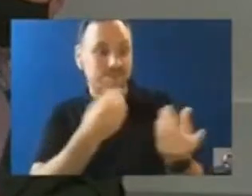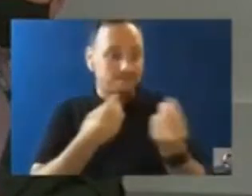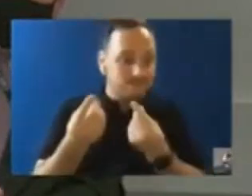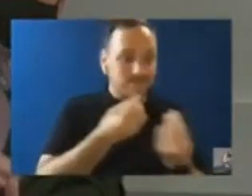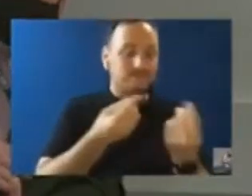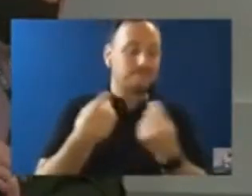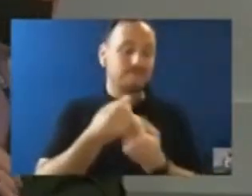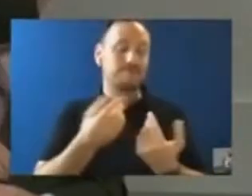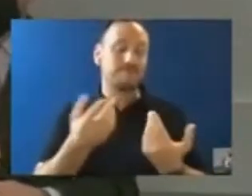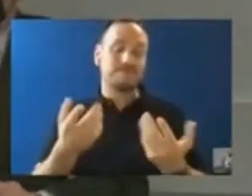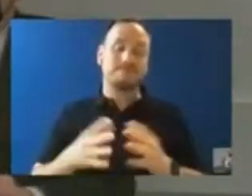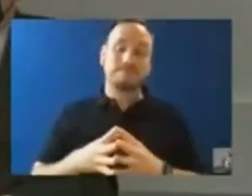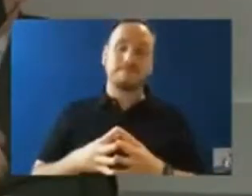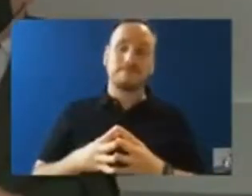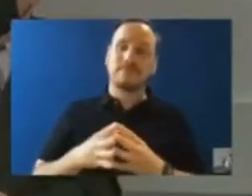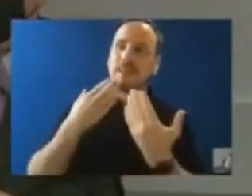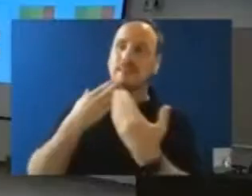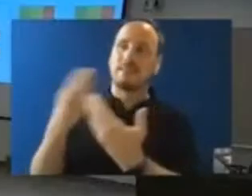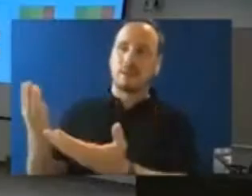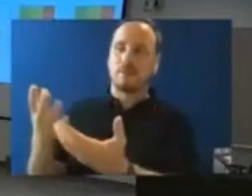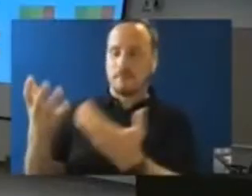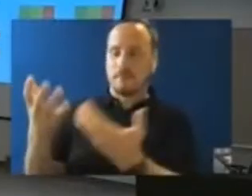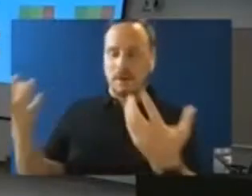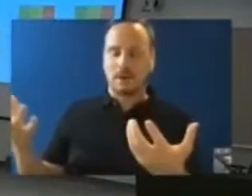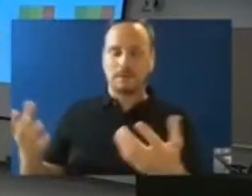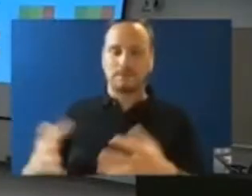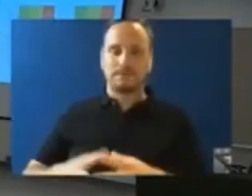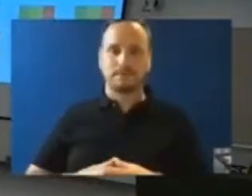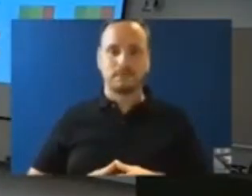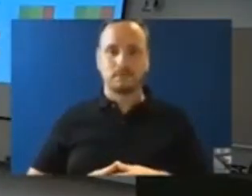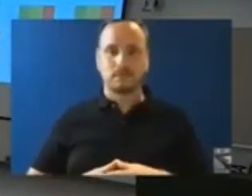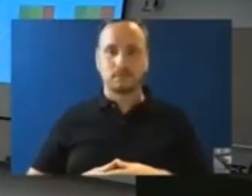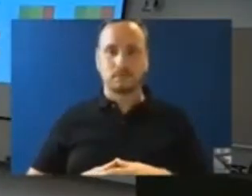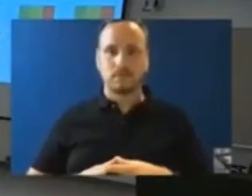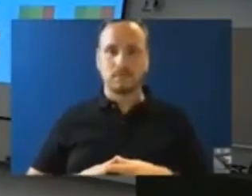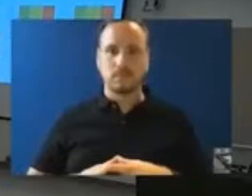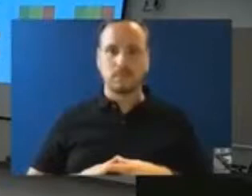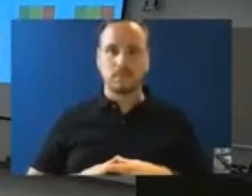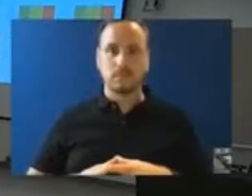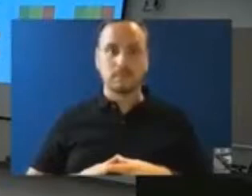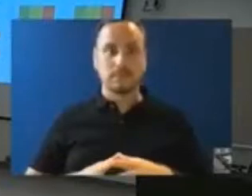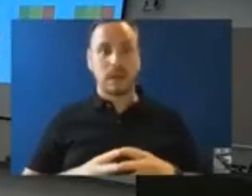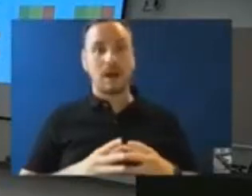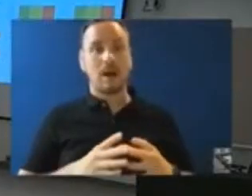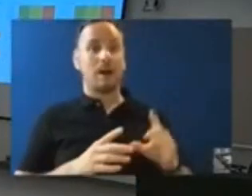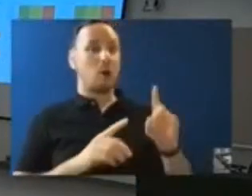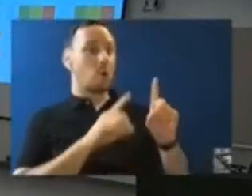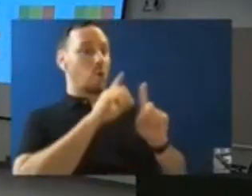you all very much. I have one question, just, sorry, one question Chair about gets to ask a question.